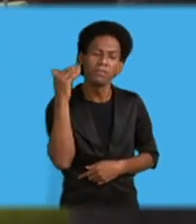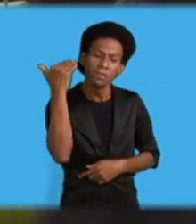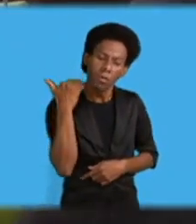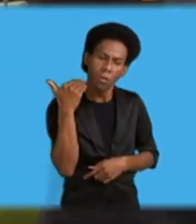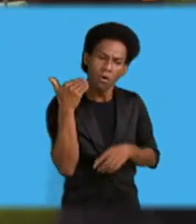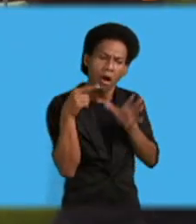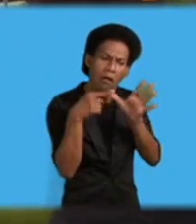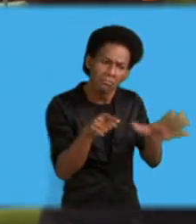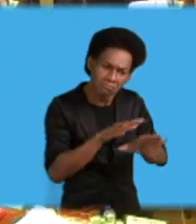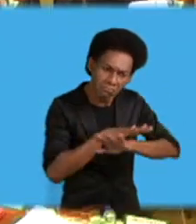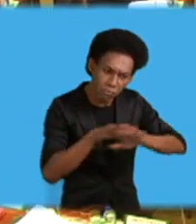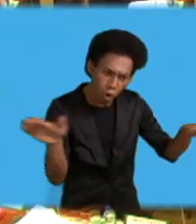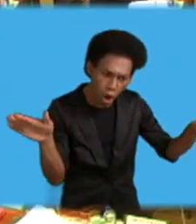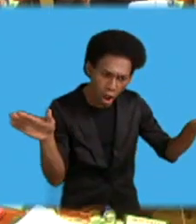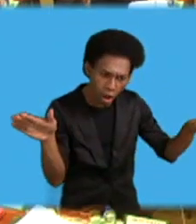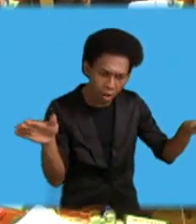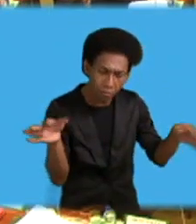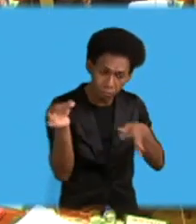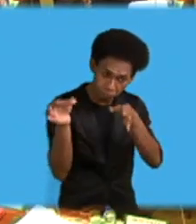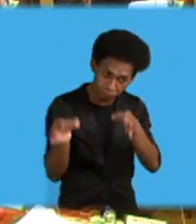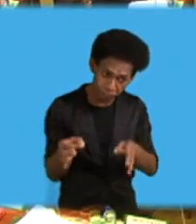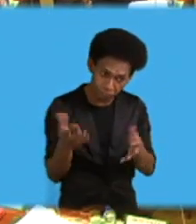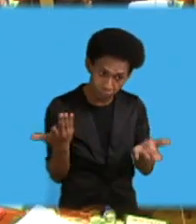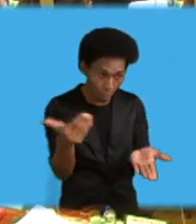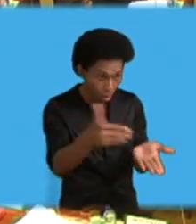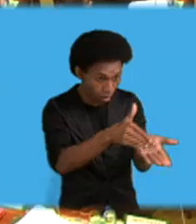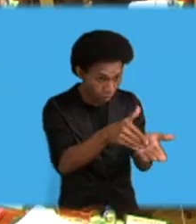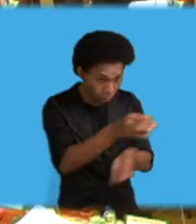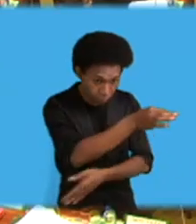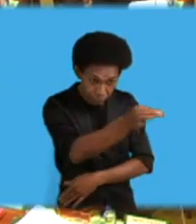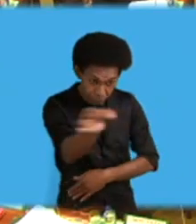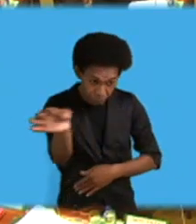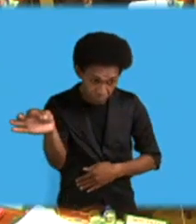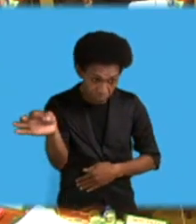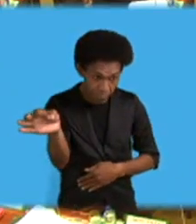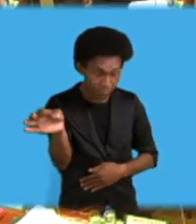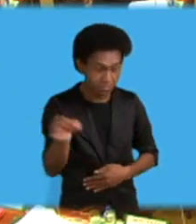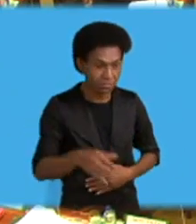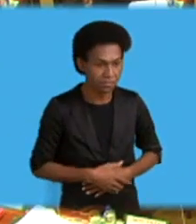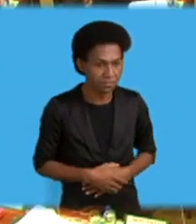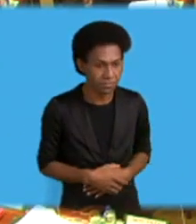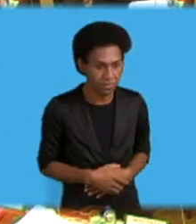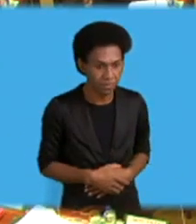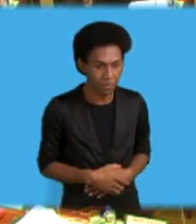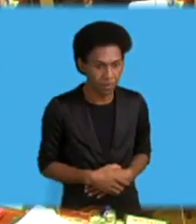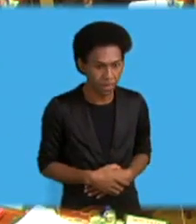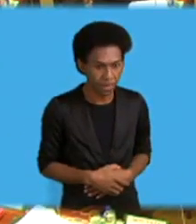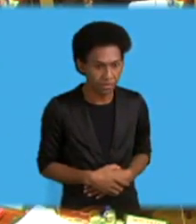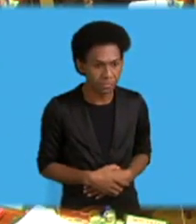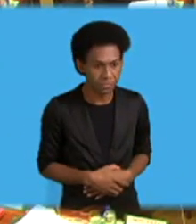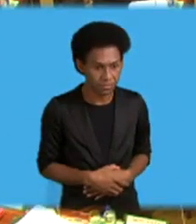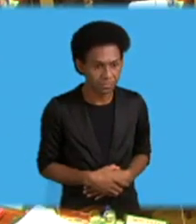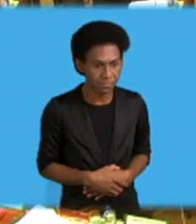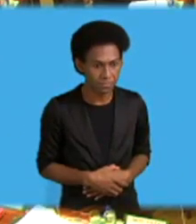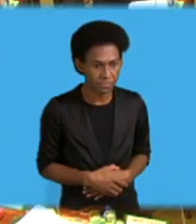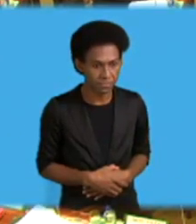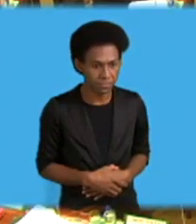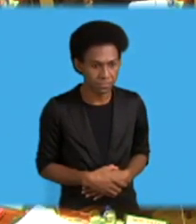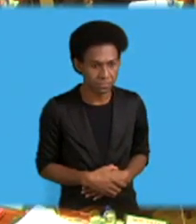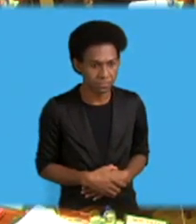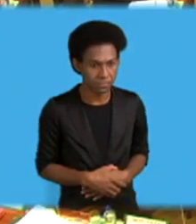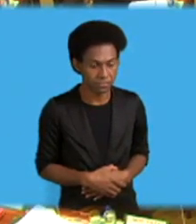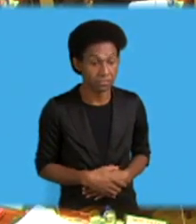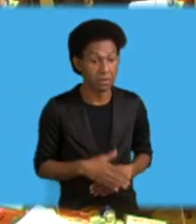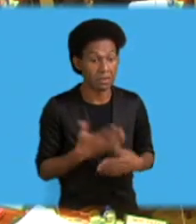you. Supplementary on Noikula. The employees of Fiji Airways said that the directive to do